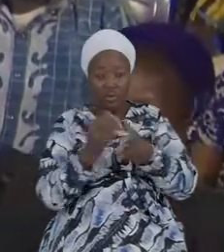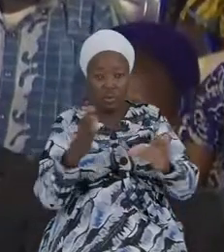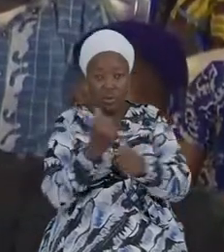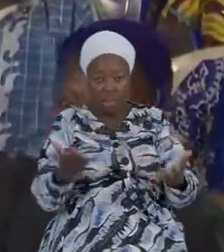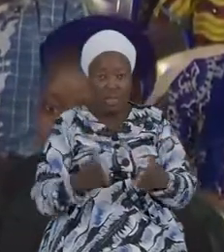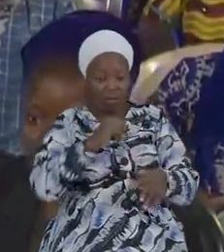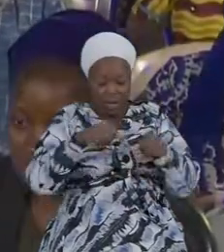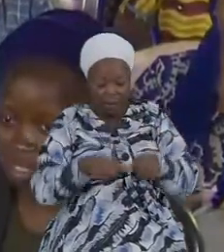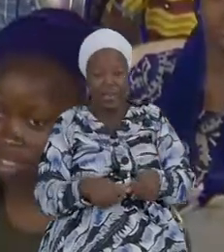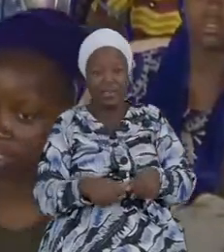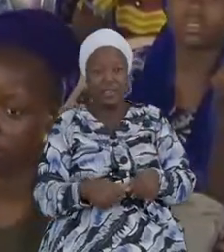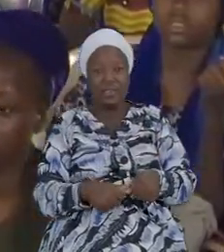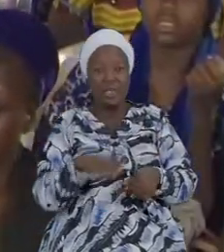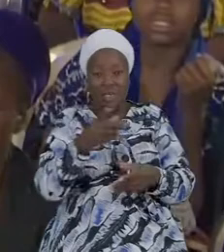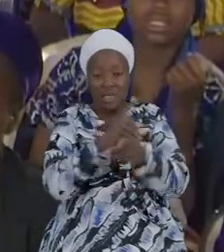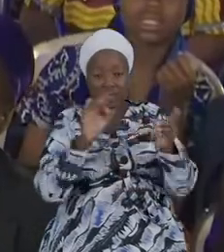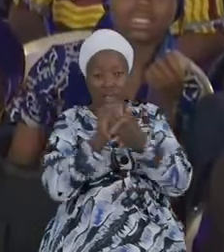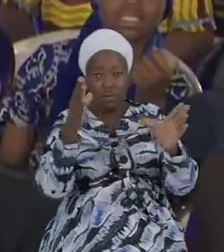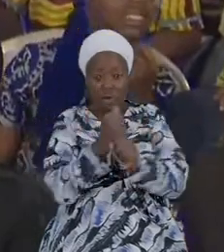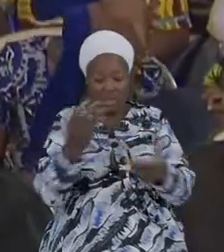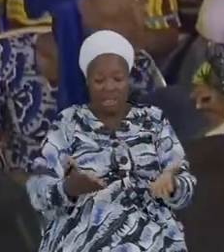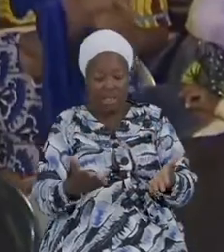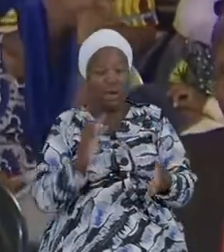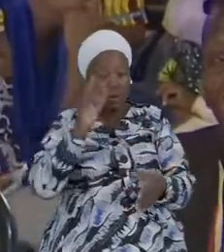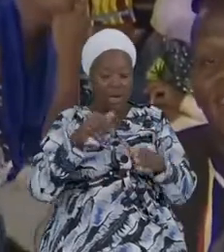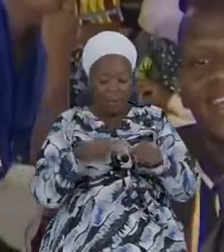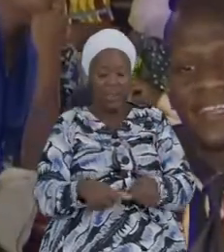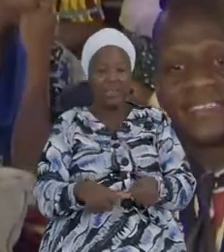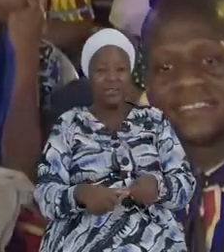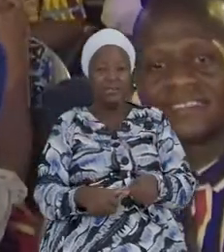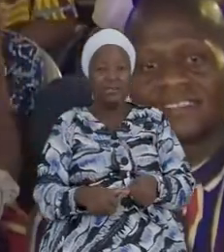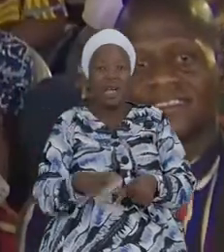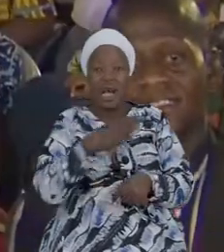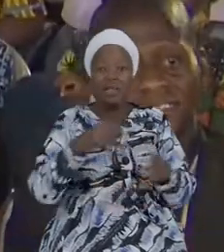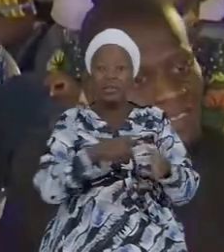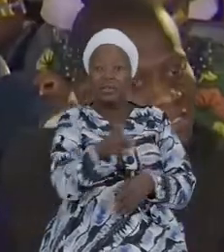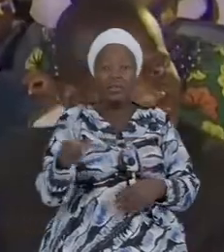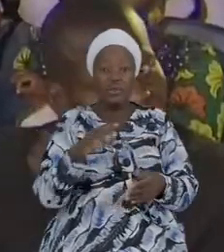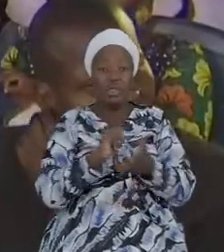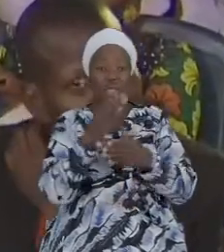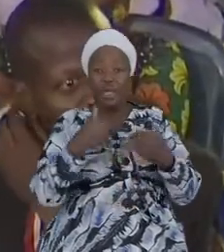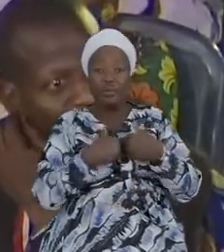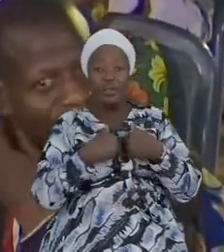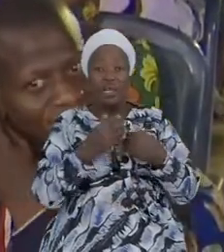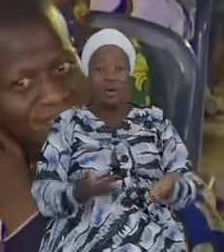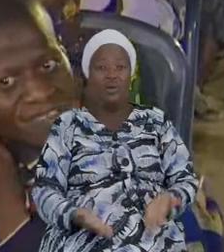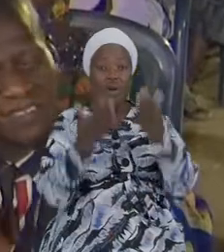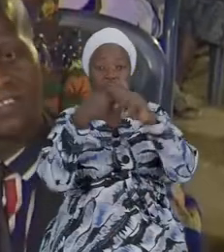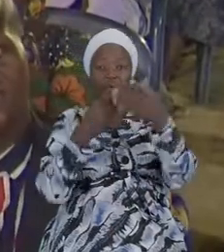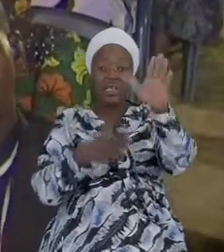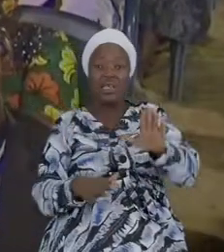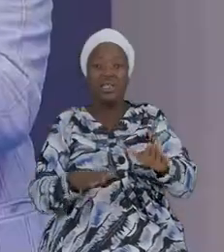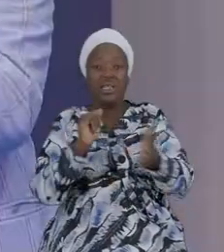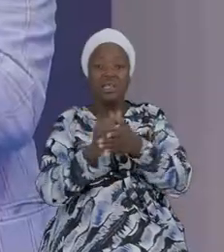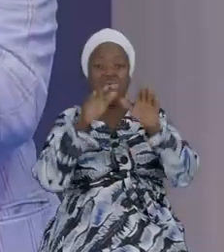will abide. The deliverance you have got here will abide. And those who have been raised from the dead,